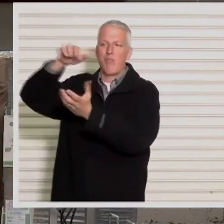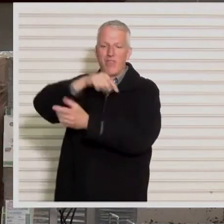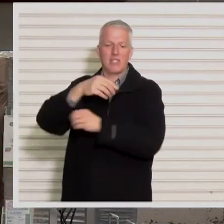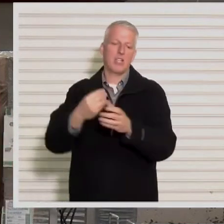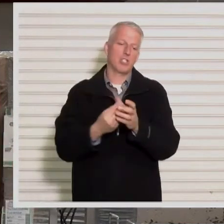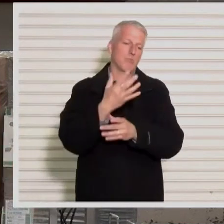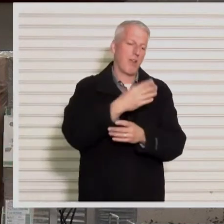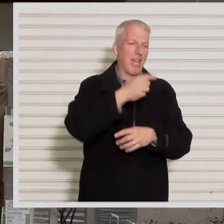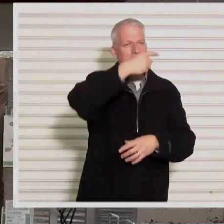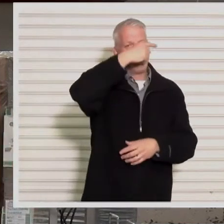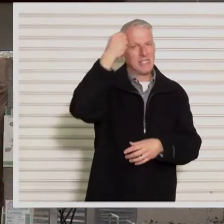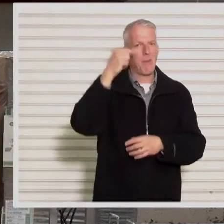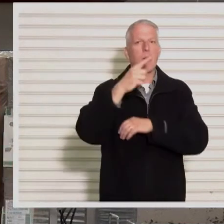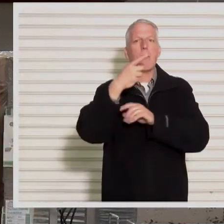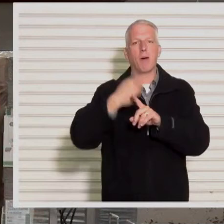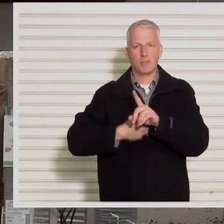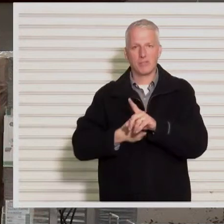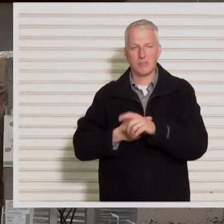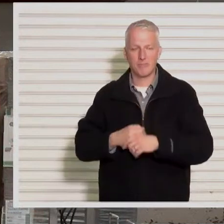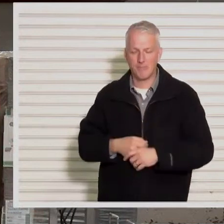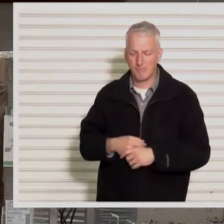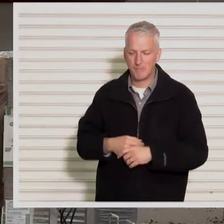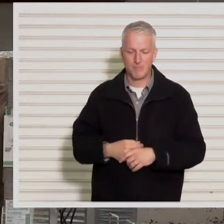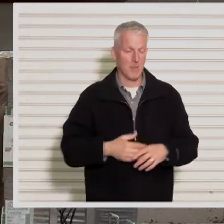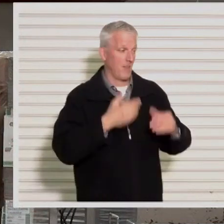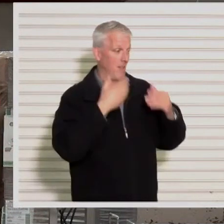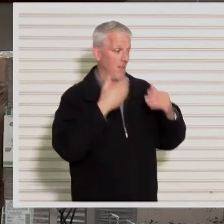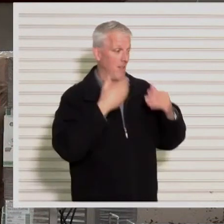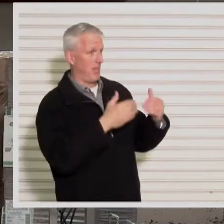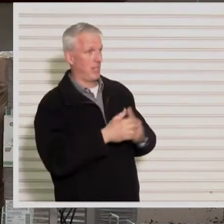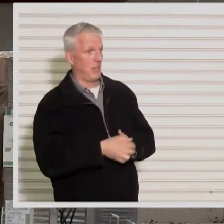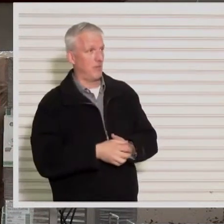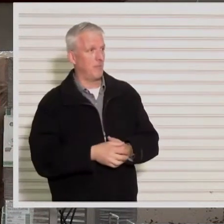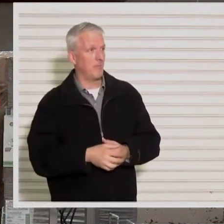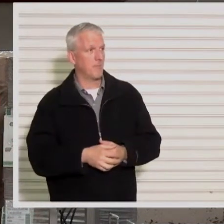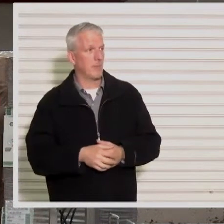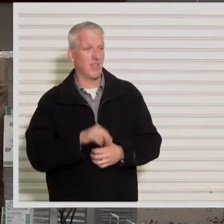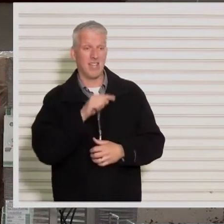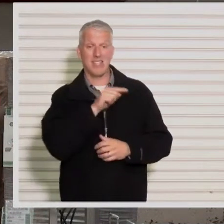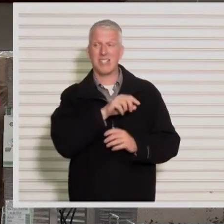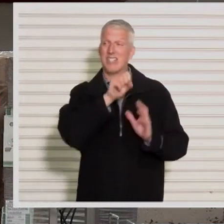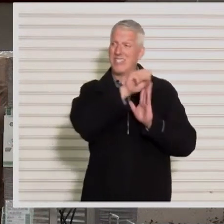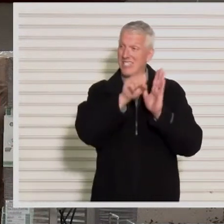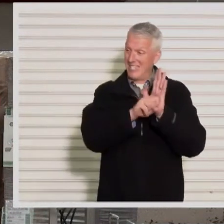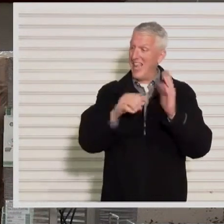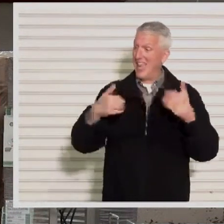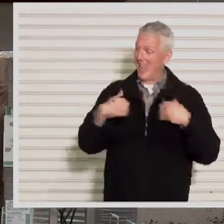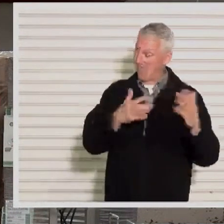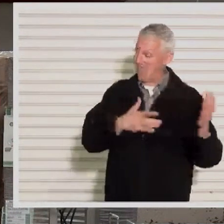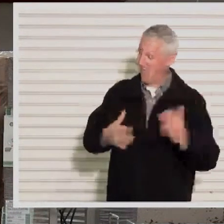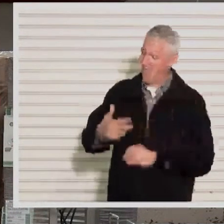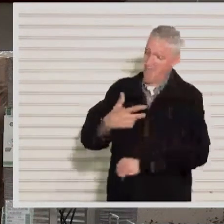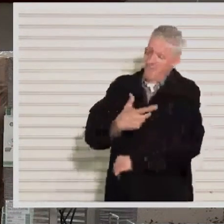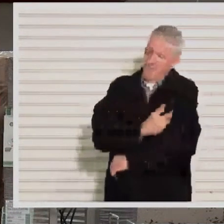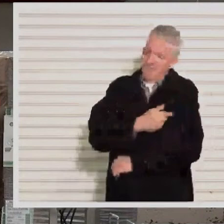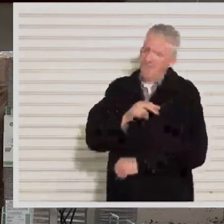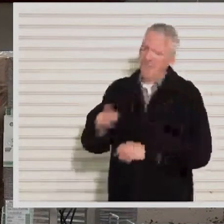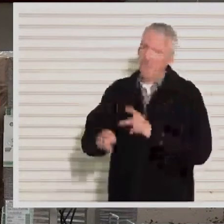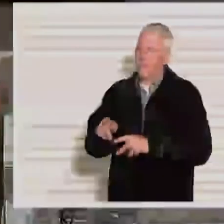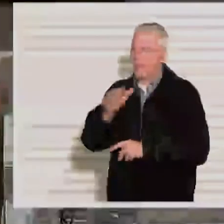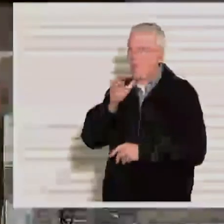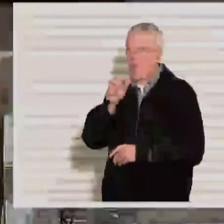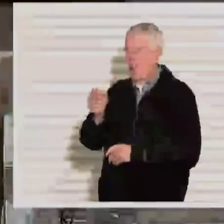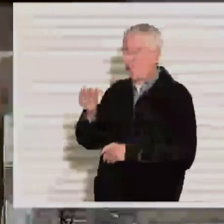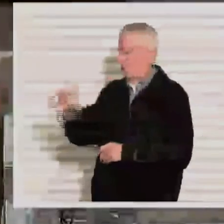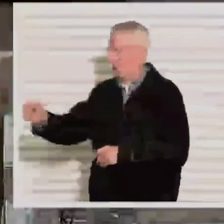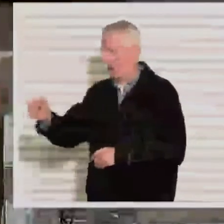and summer months. Thank you. Does the state have plans to vaccinate people who are currently detained in ICE detention